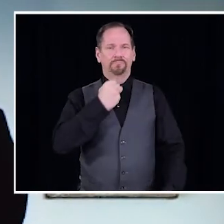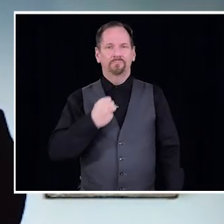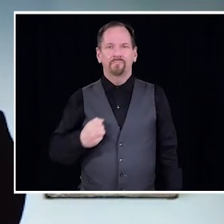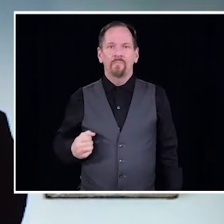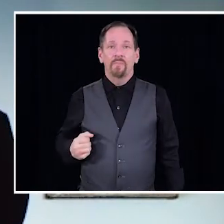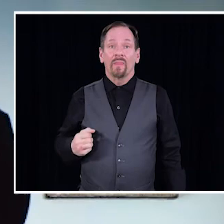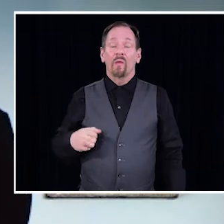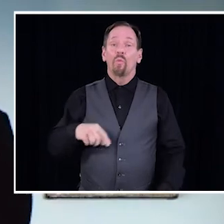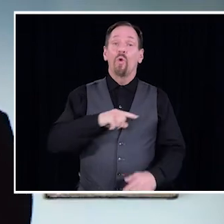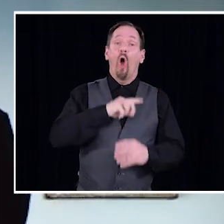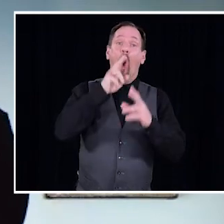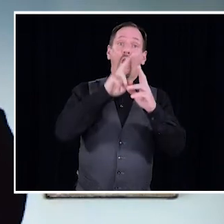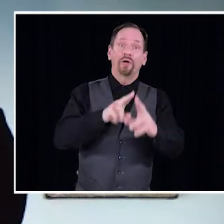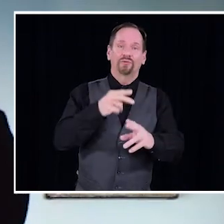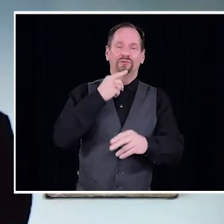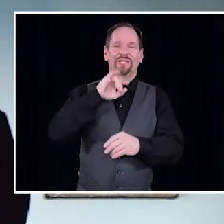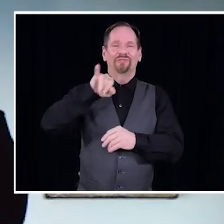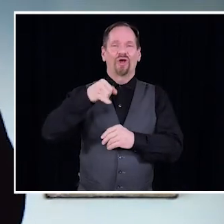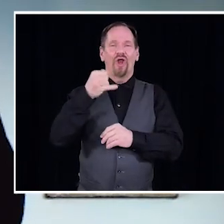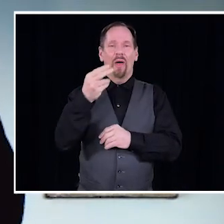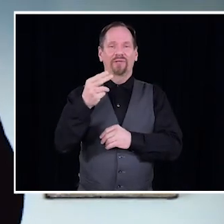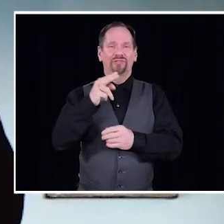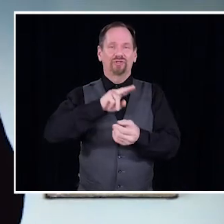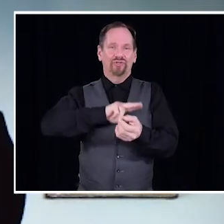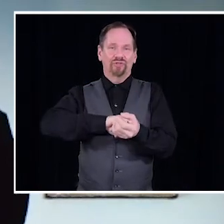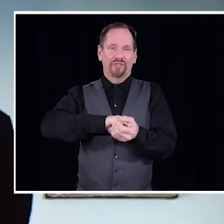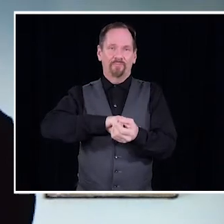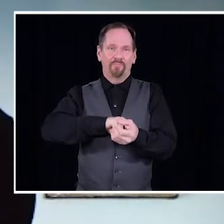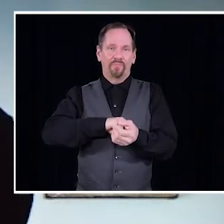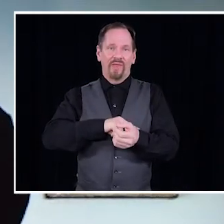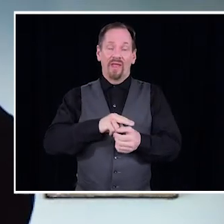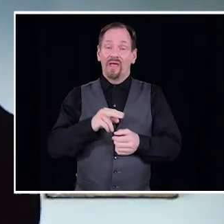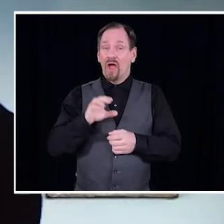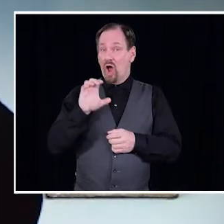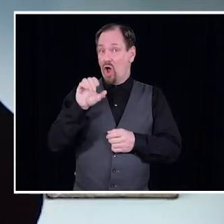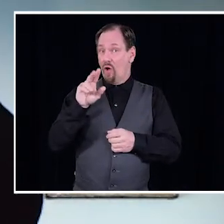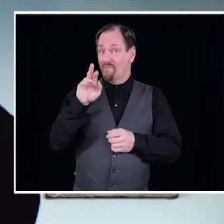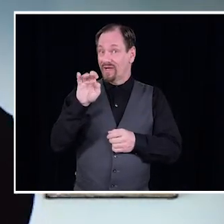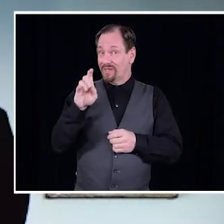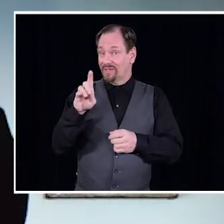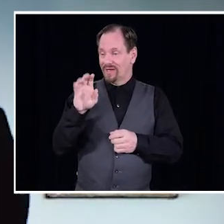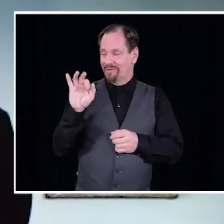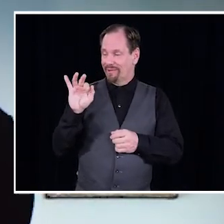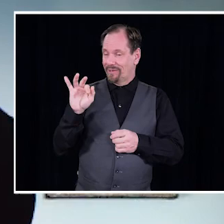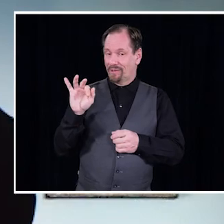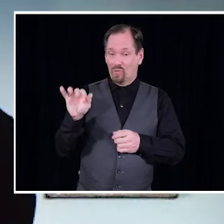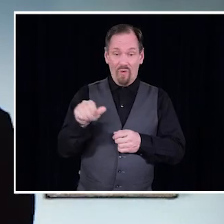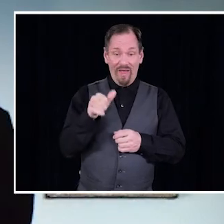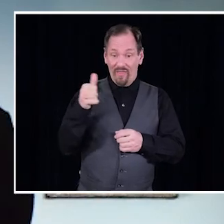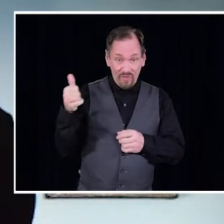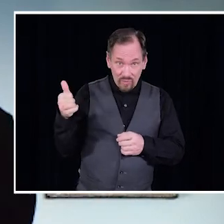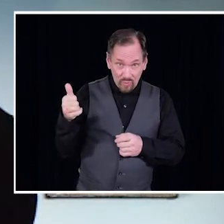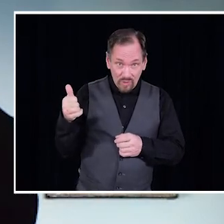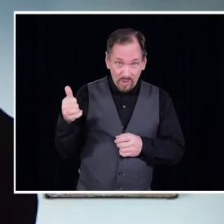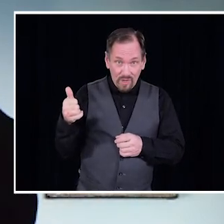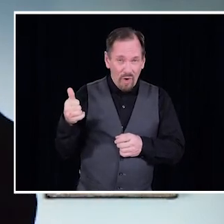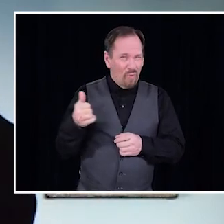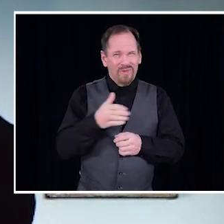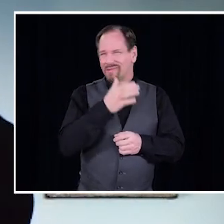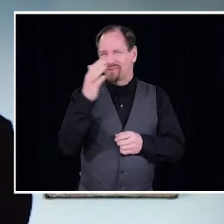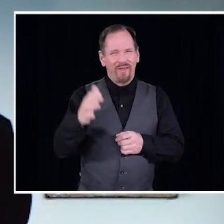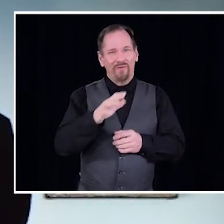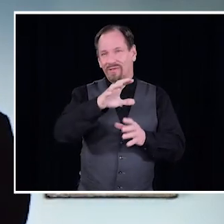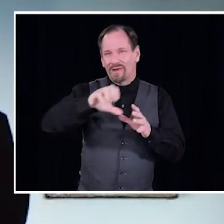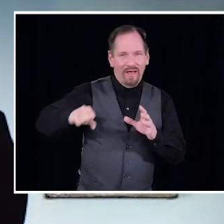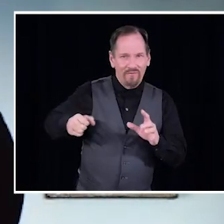Johns Hopkins nurses, and that is something that neither COVID-19 nor anything else will change or take from you from